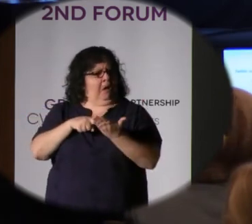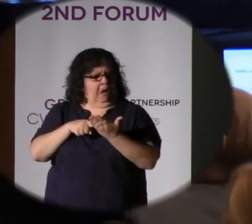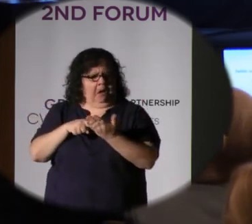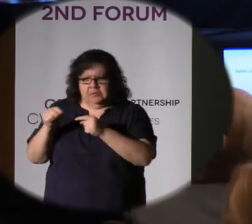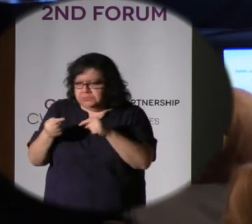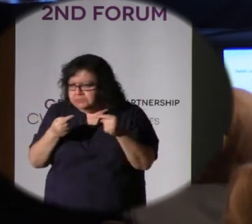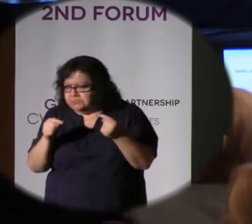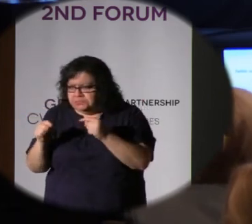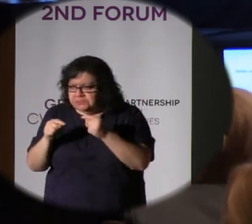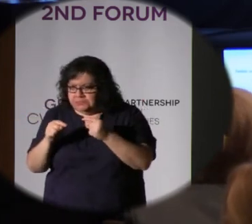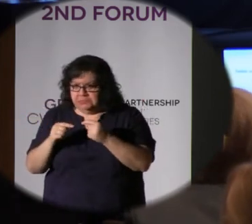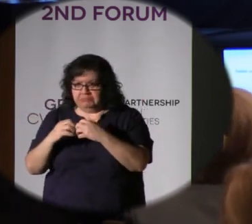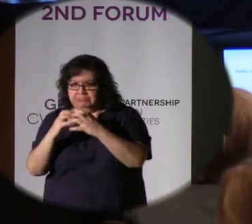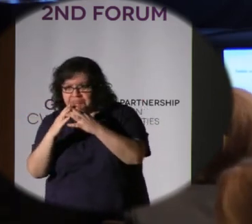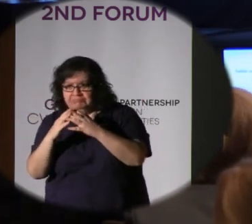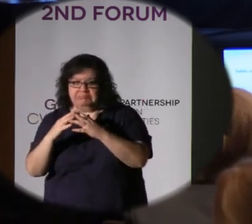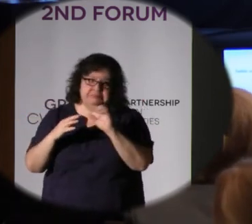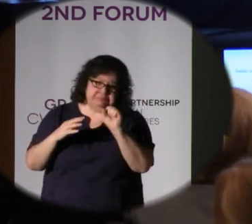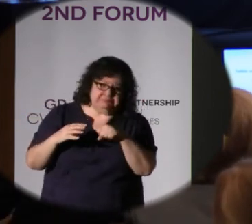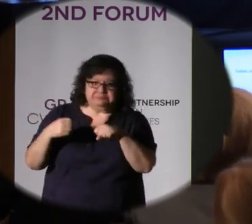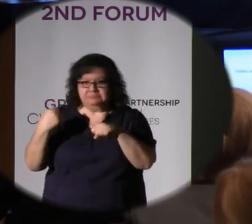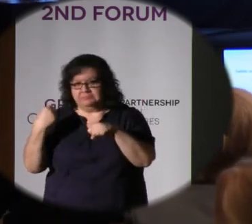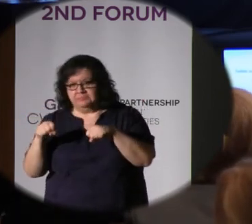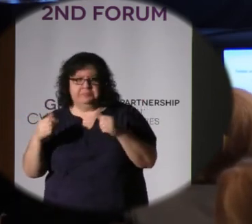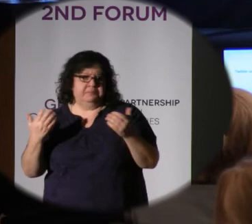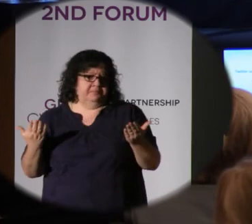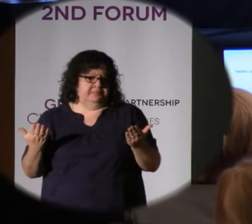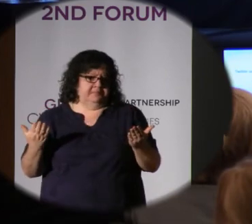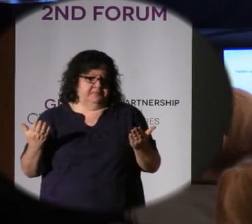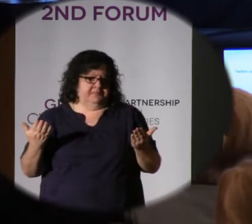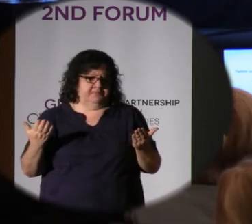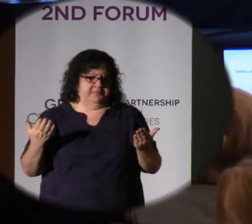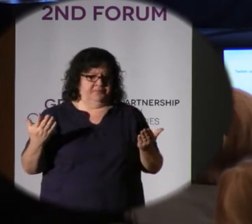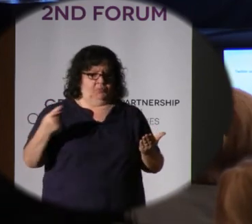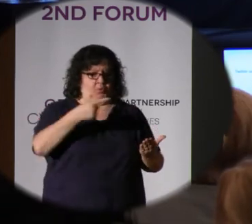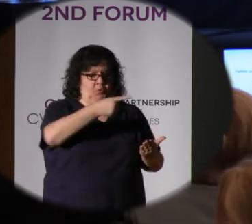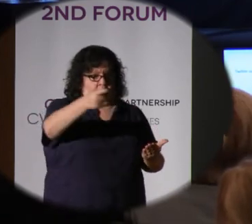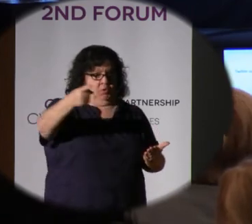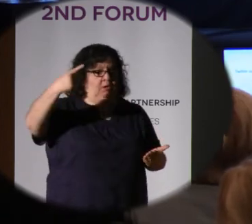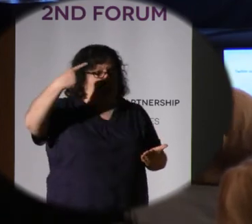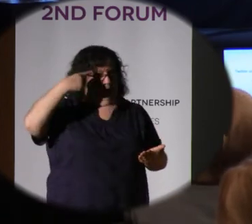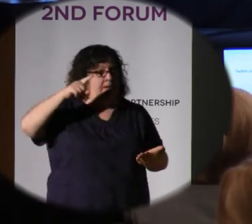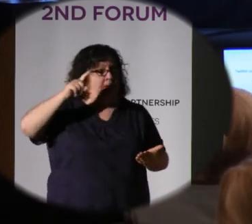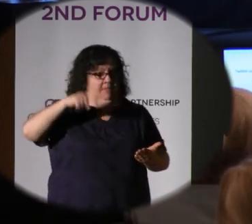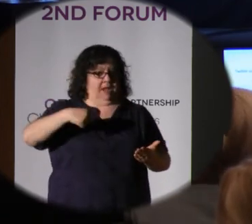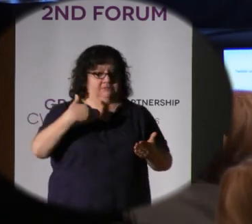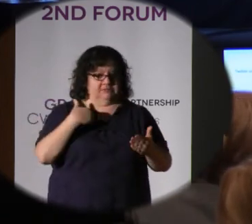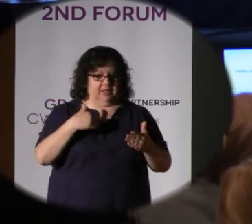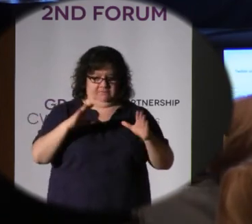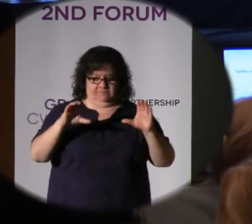idea to have a task force on access to health, I would just suggest that everybody